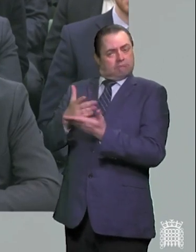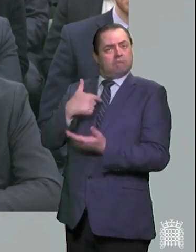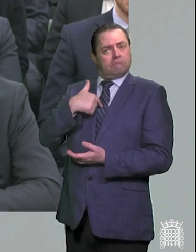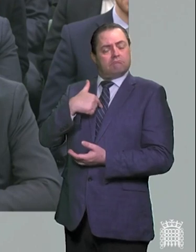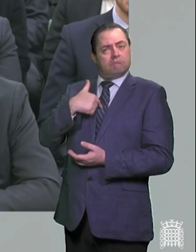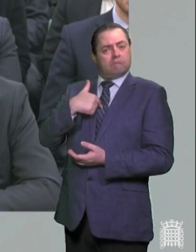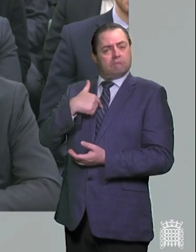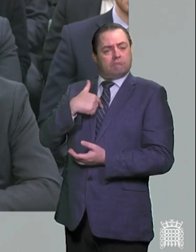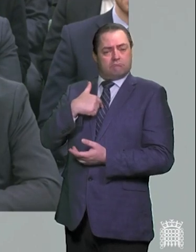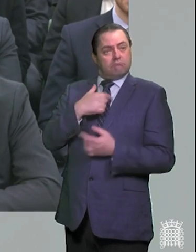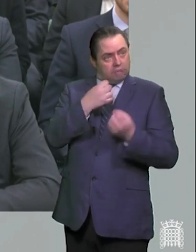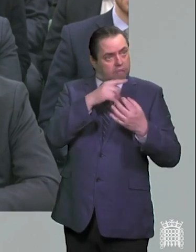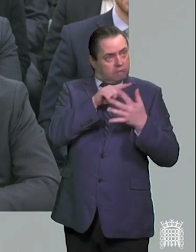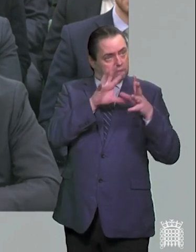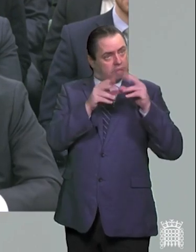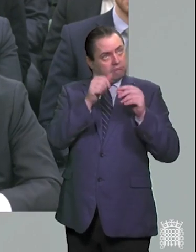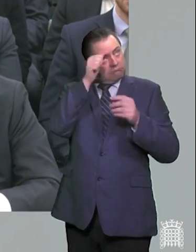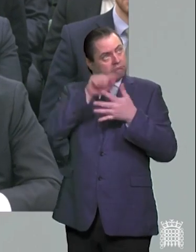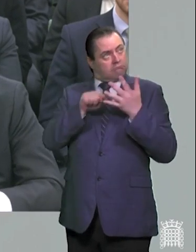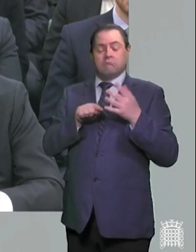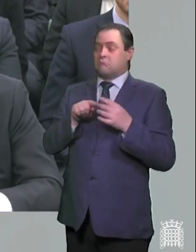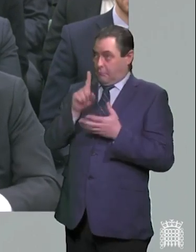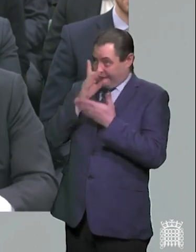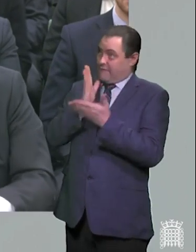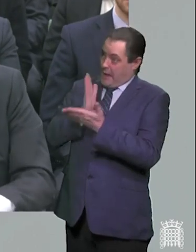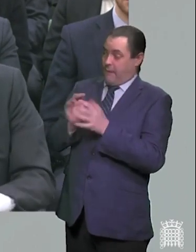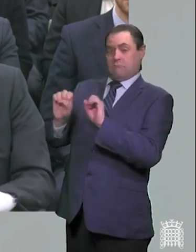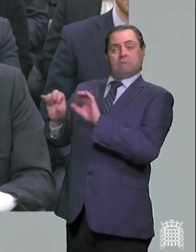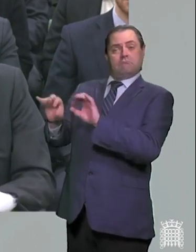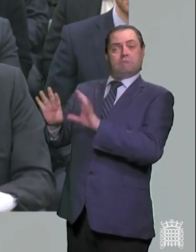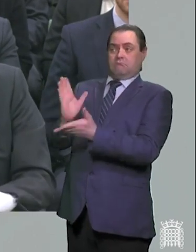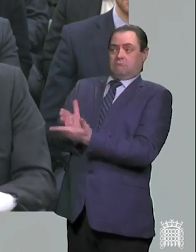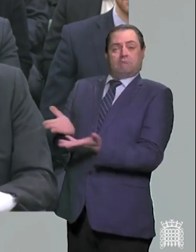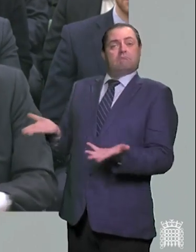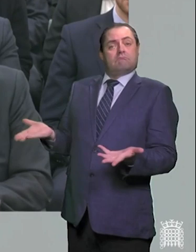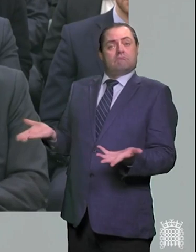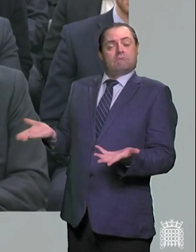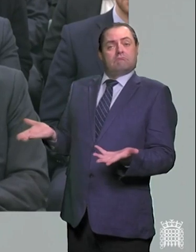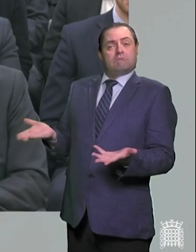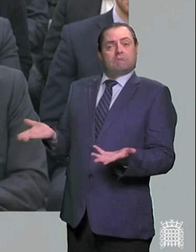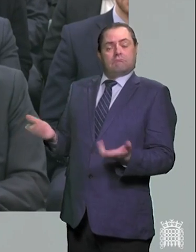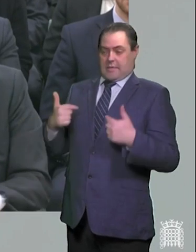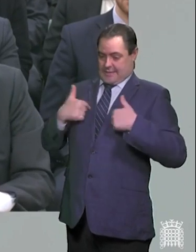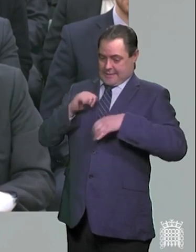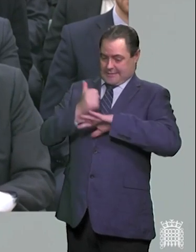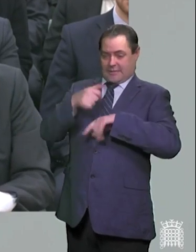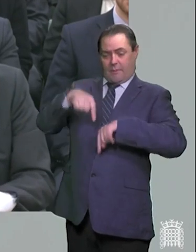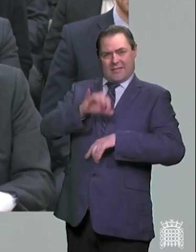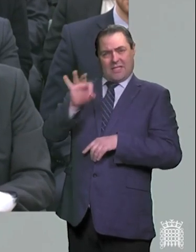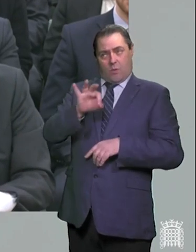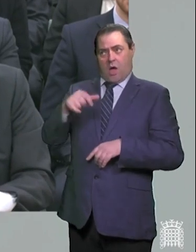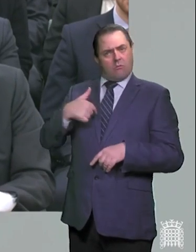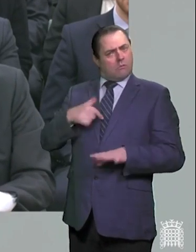on the basis of what I honestly knew and believed at the time. When this inquiry was set up, I was